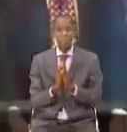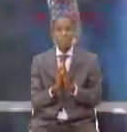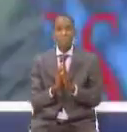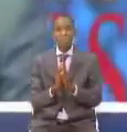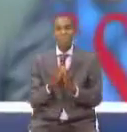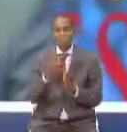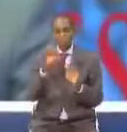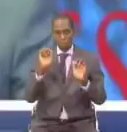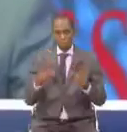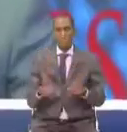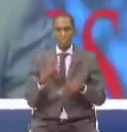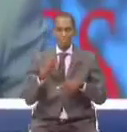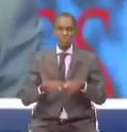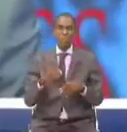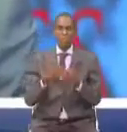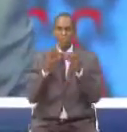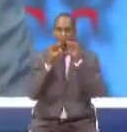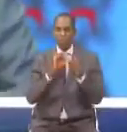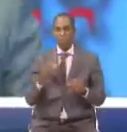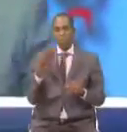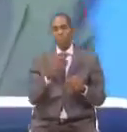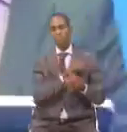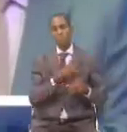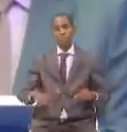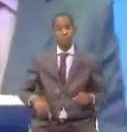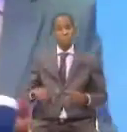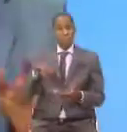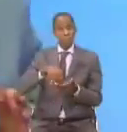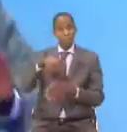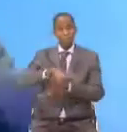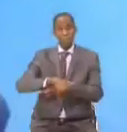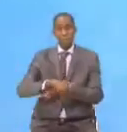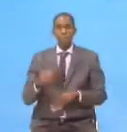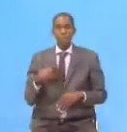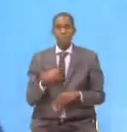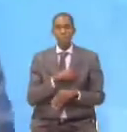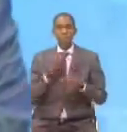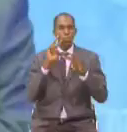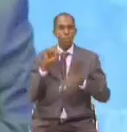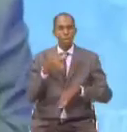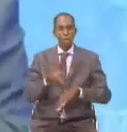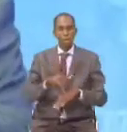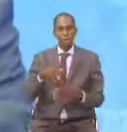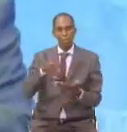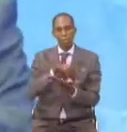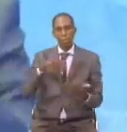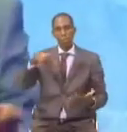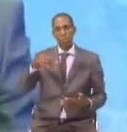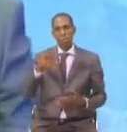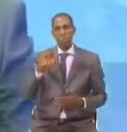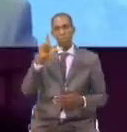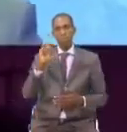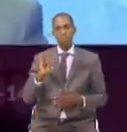You can see that the blessing of the Lord. Tonight, we're looking at Psalm 67, verses